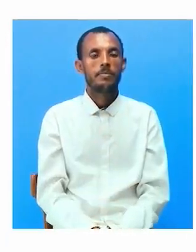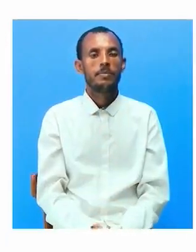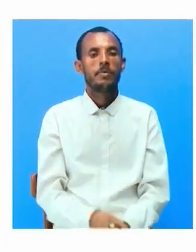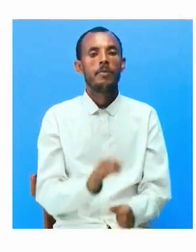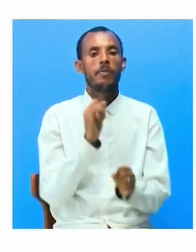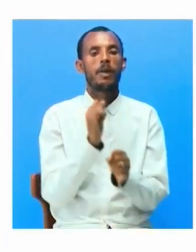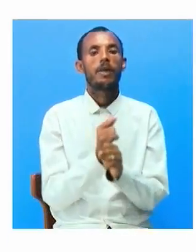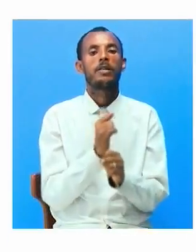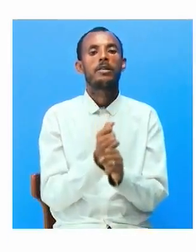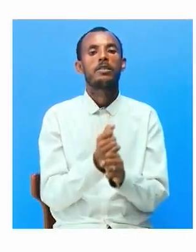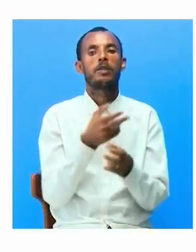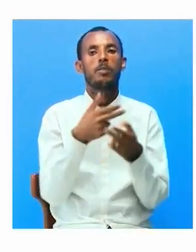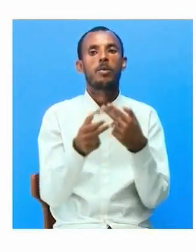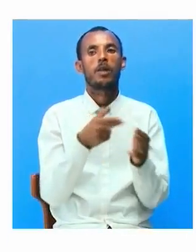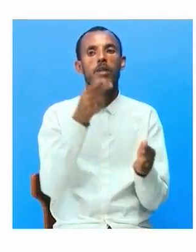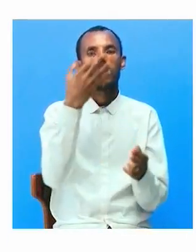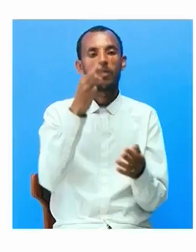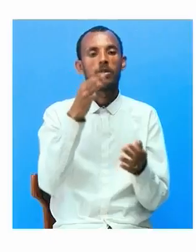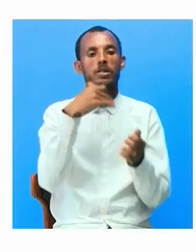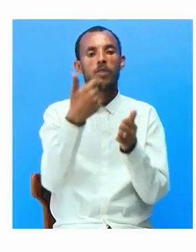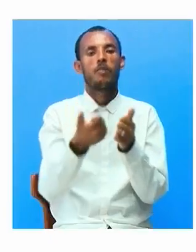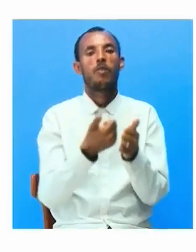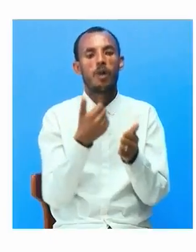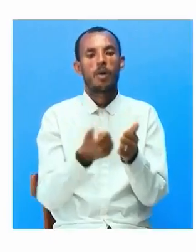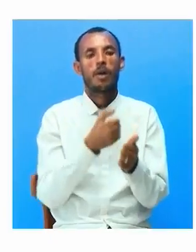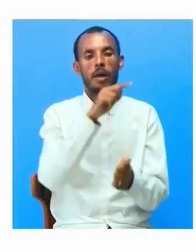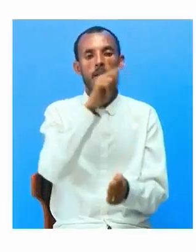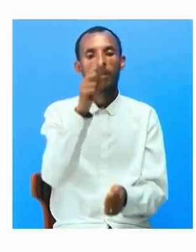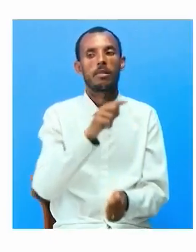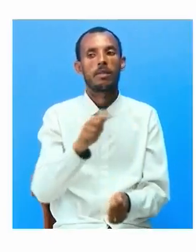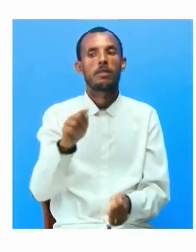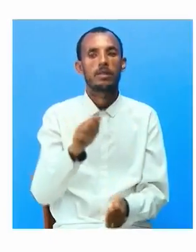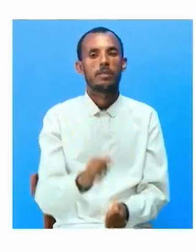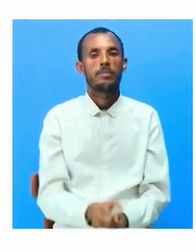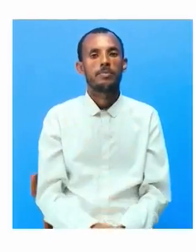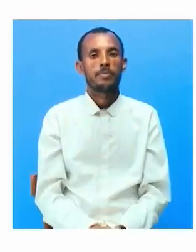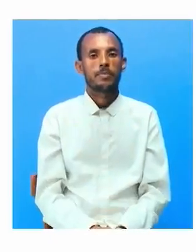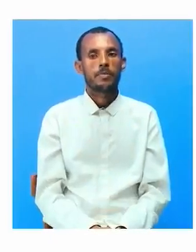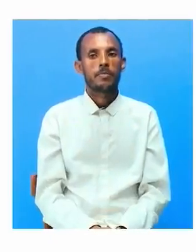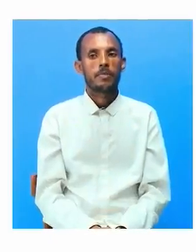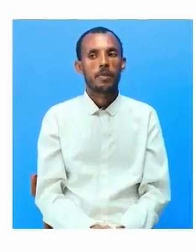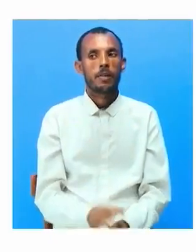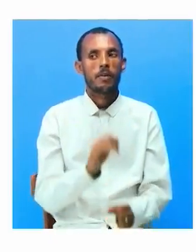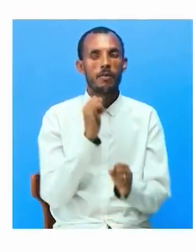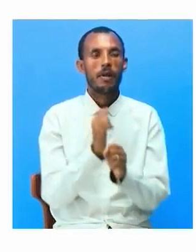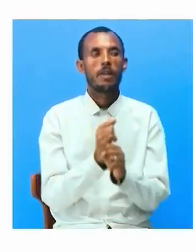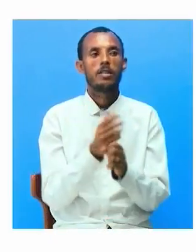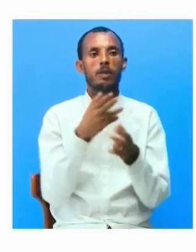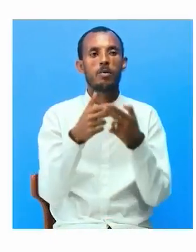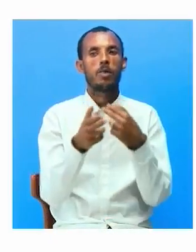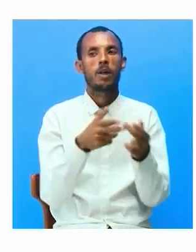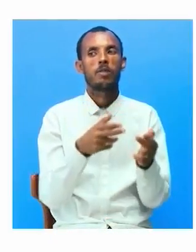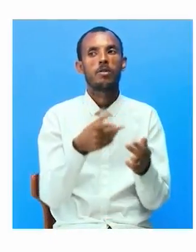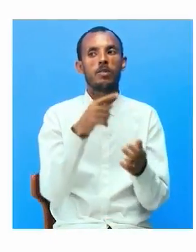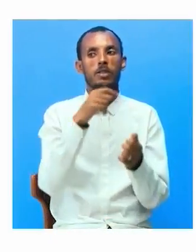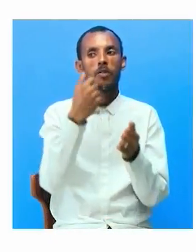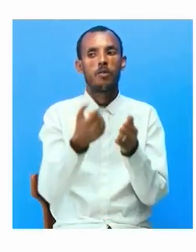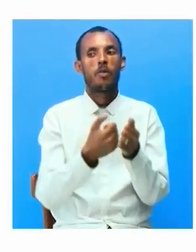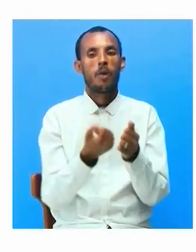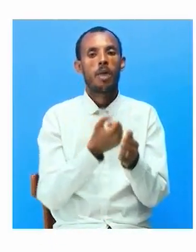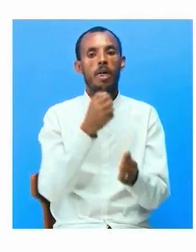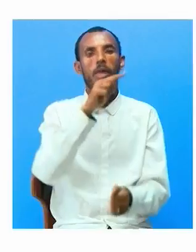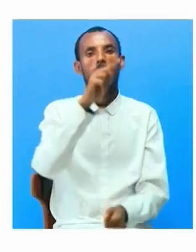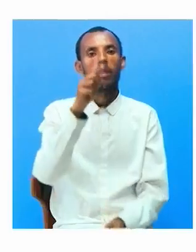find the product of the following integers. Find the product